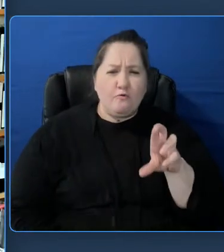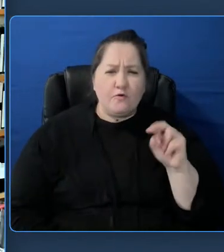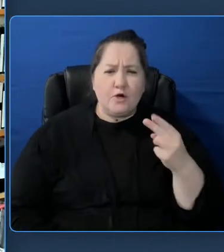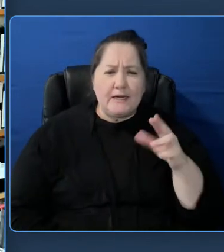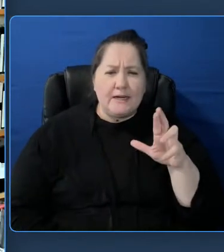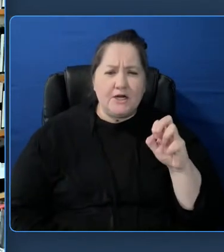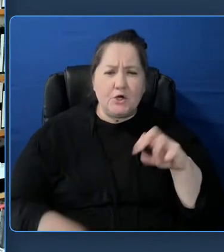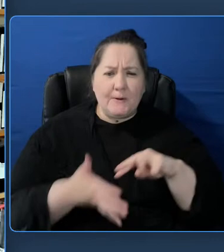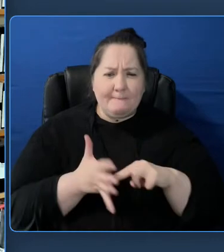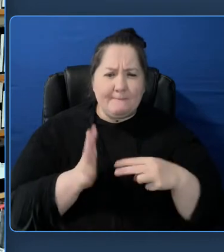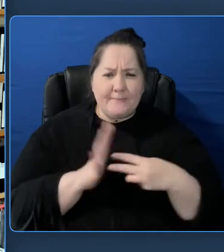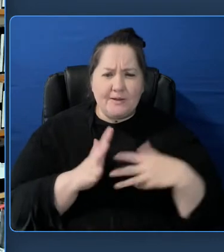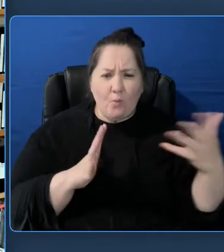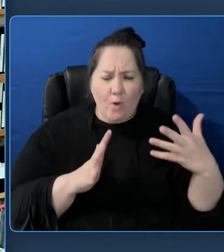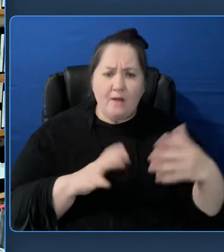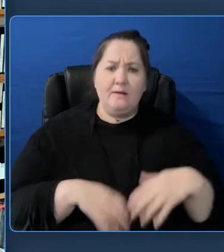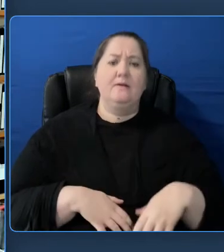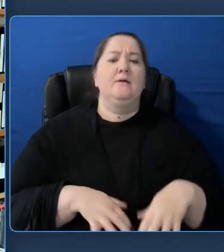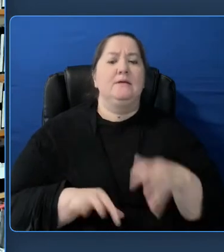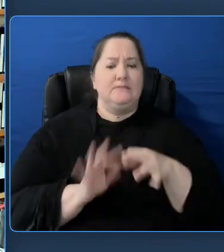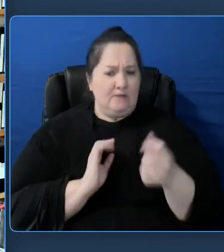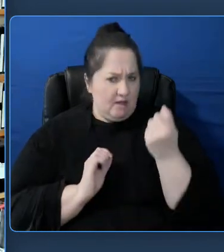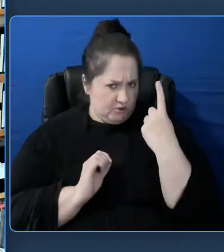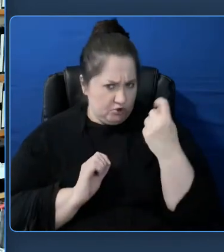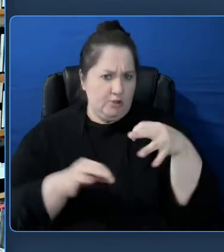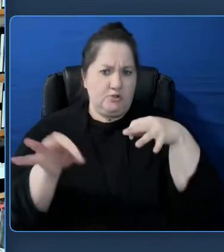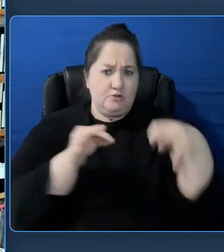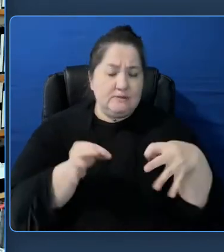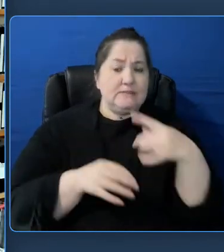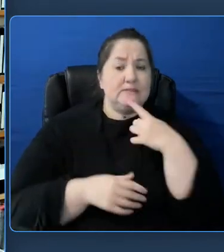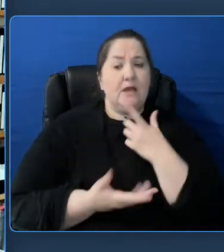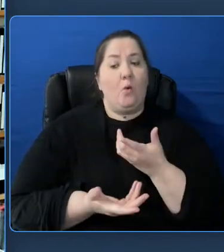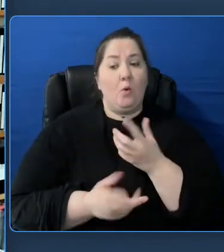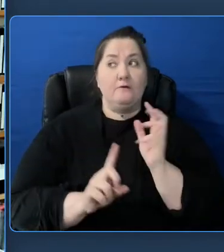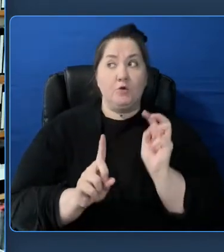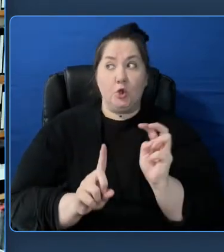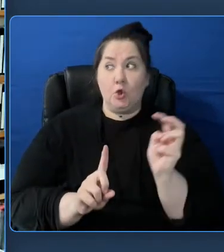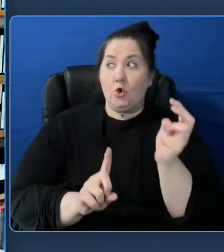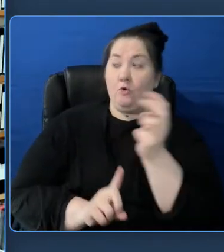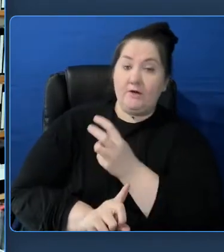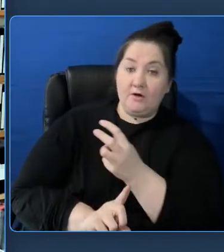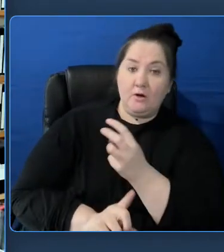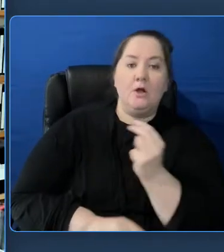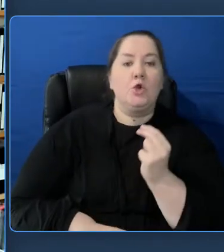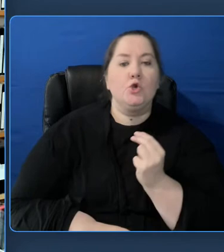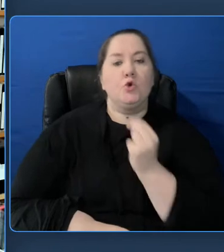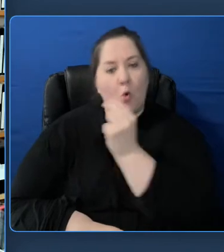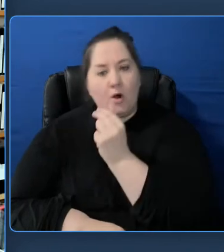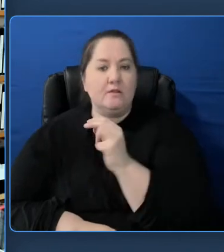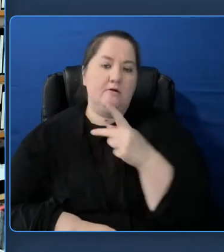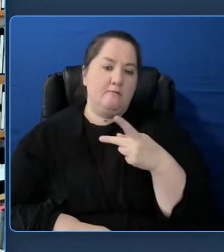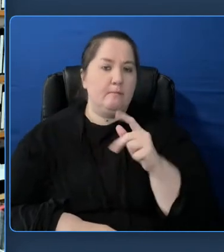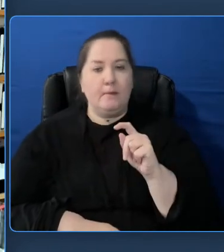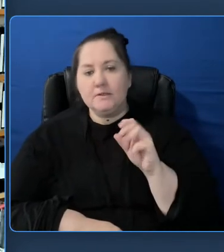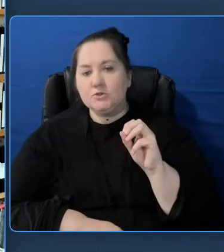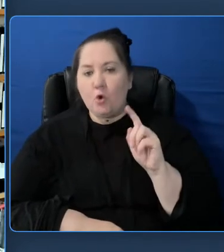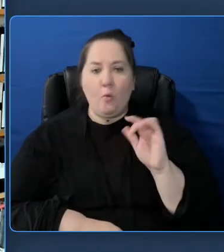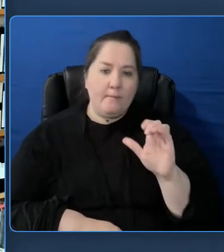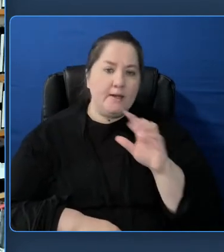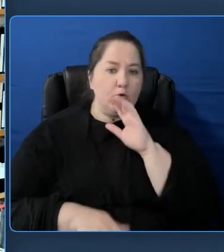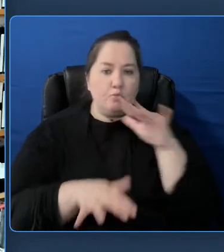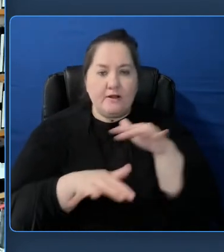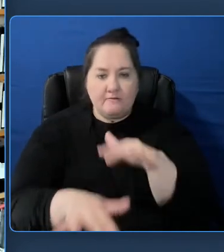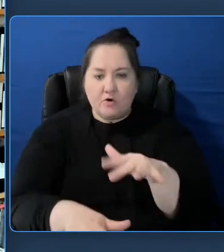mean? If they simply understand description and they can say, well, if you look over here, north of the Potomac River, right